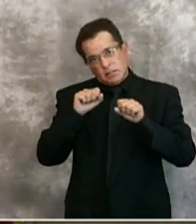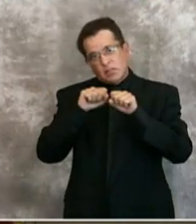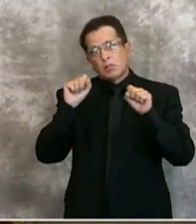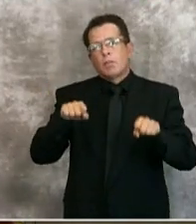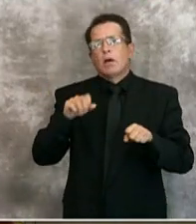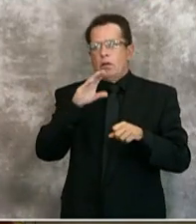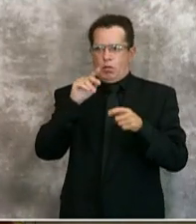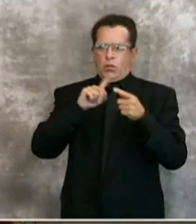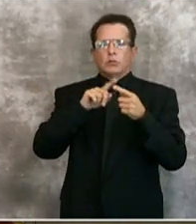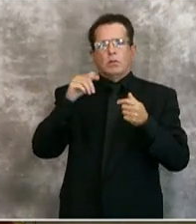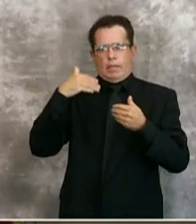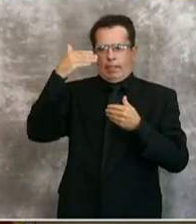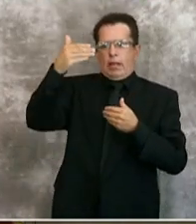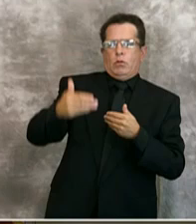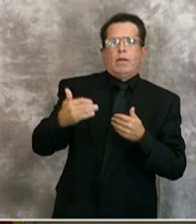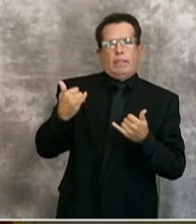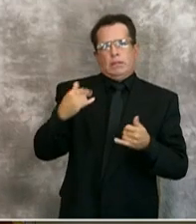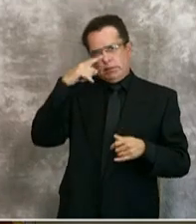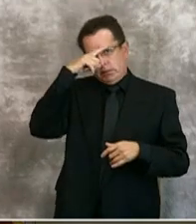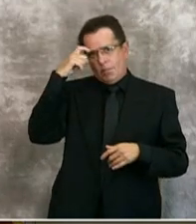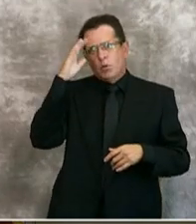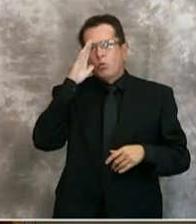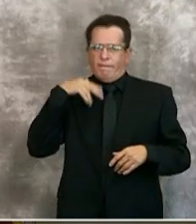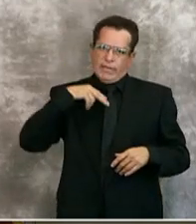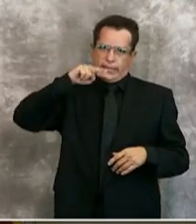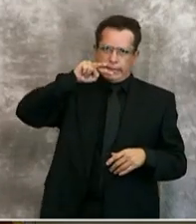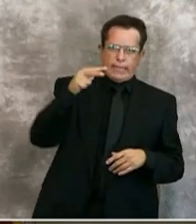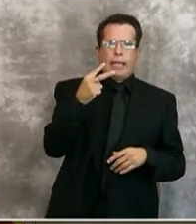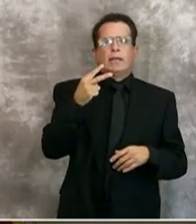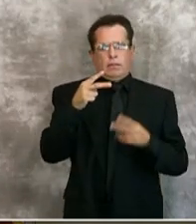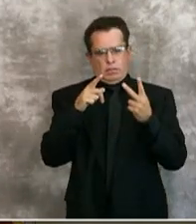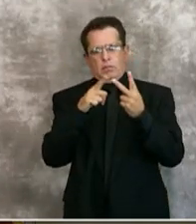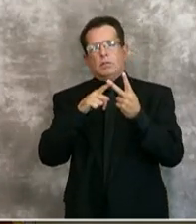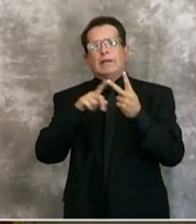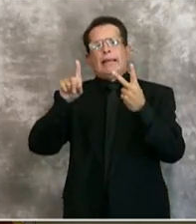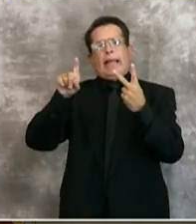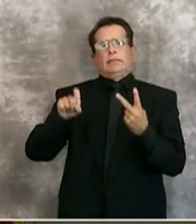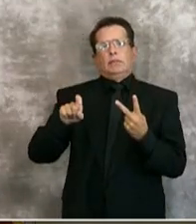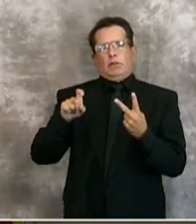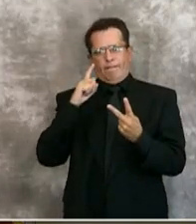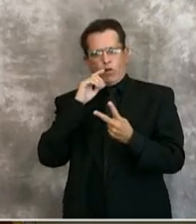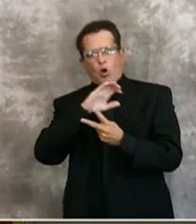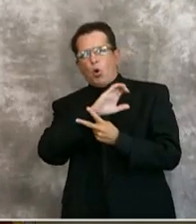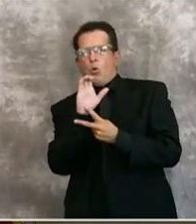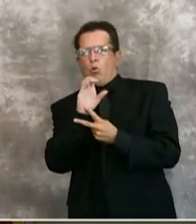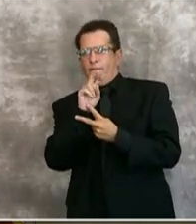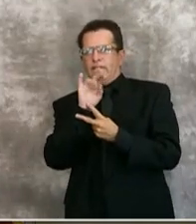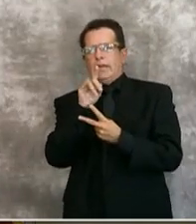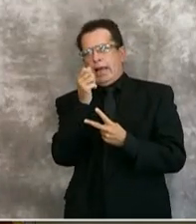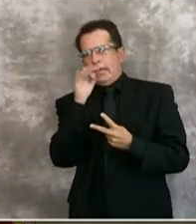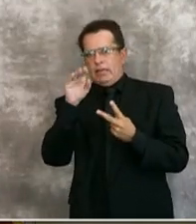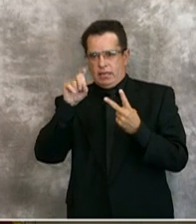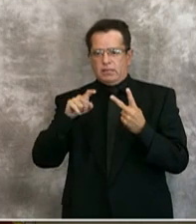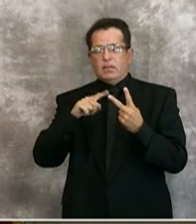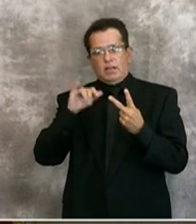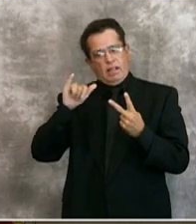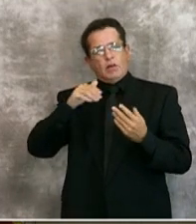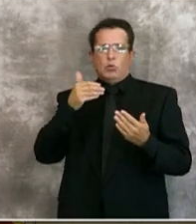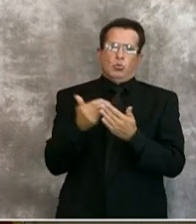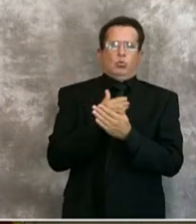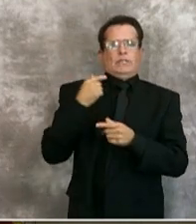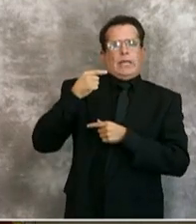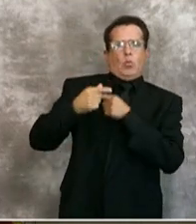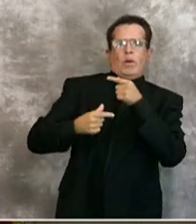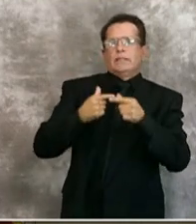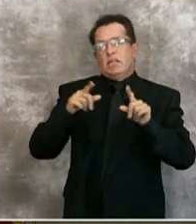later this summer, we plan on launching a second COVID-19 test. This test will be based on next generation sequencing,